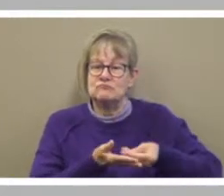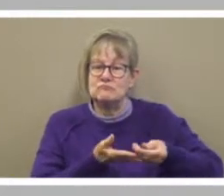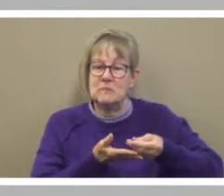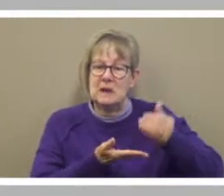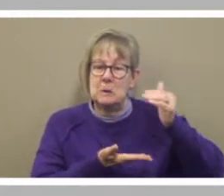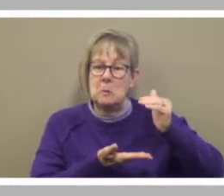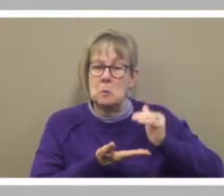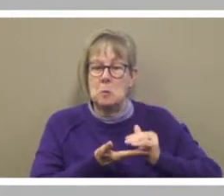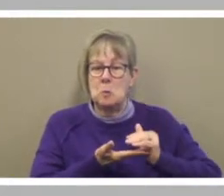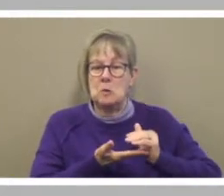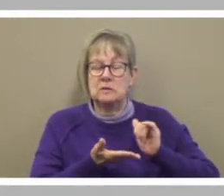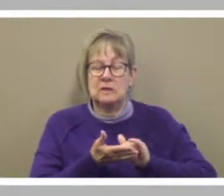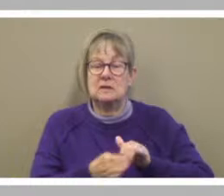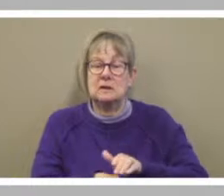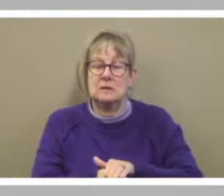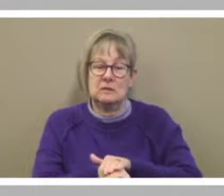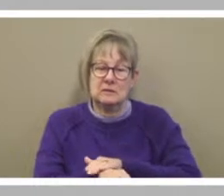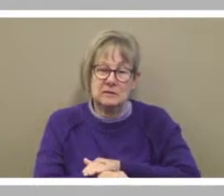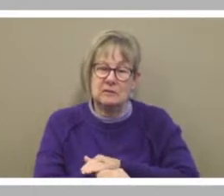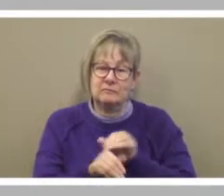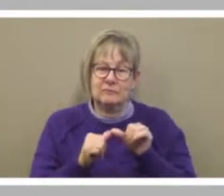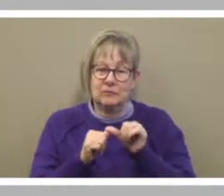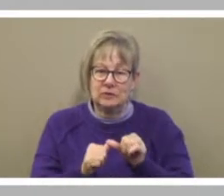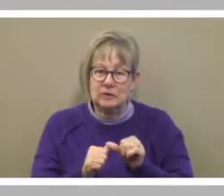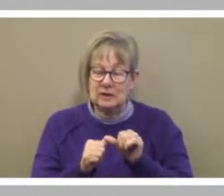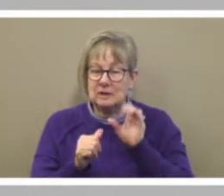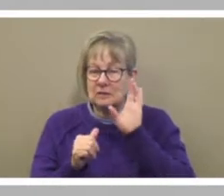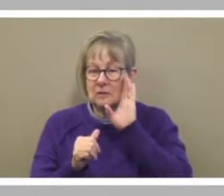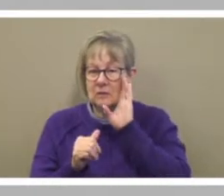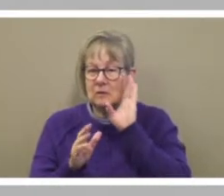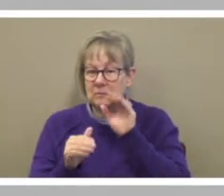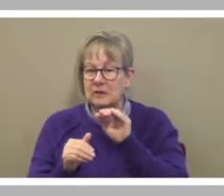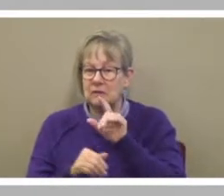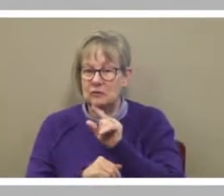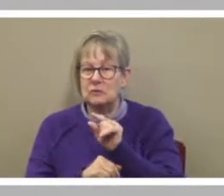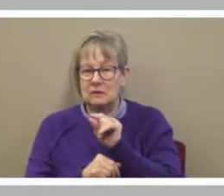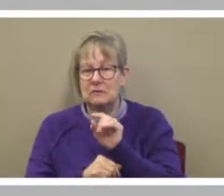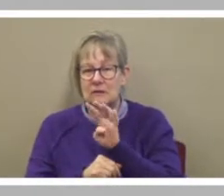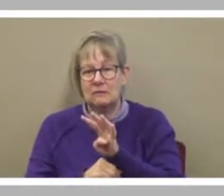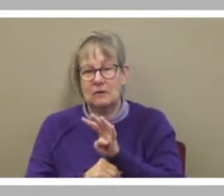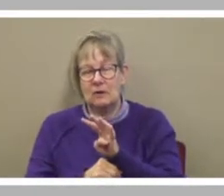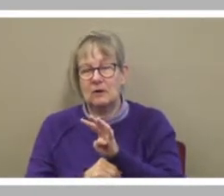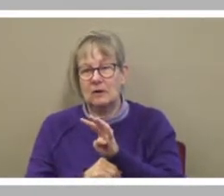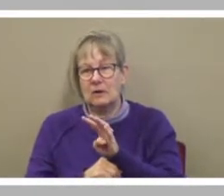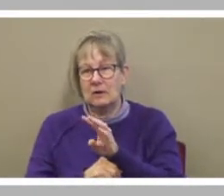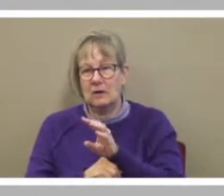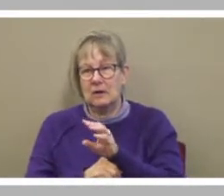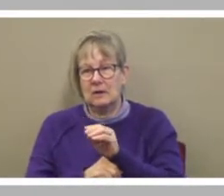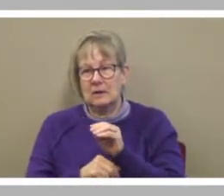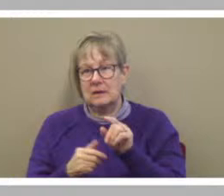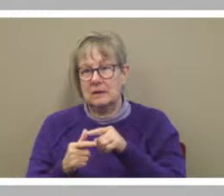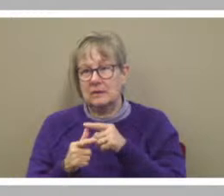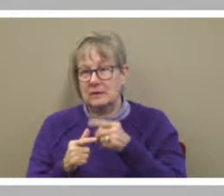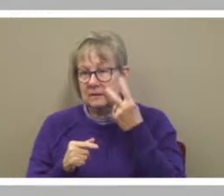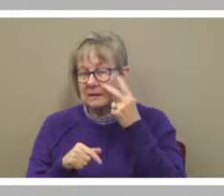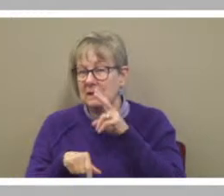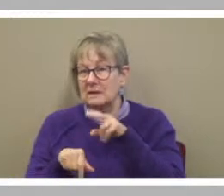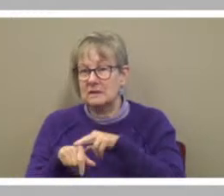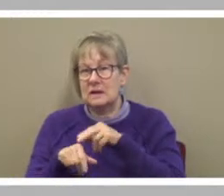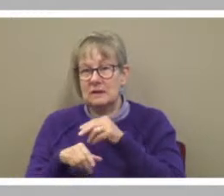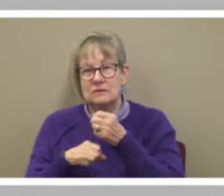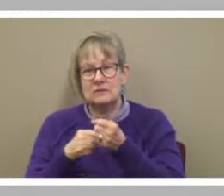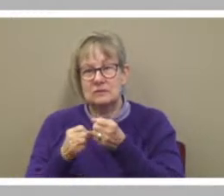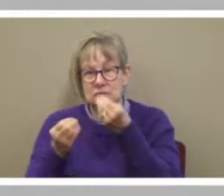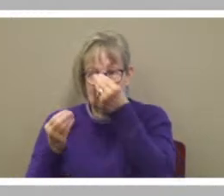of slowdown is still continued to be expected in 2024. We're not forecasting, and as you've seen in the national news, they're not